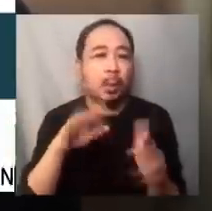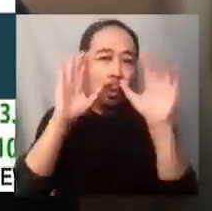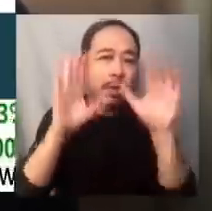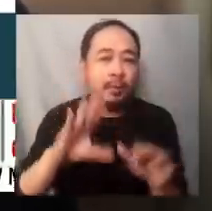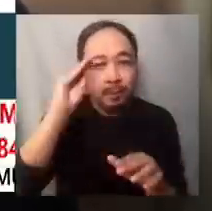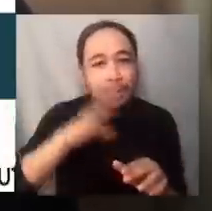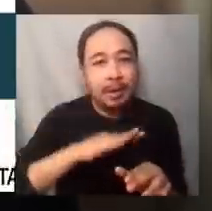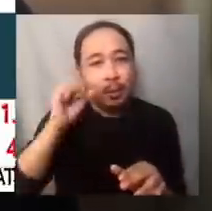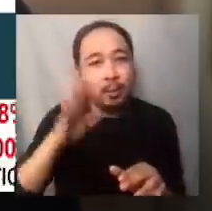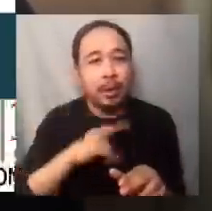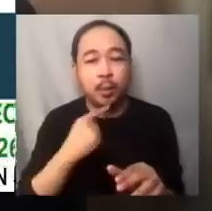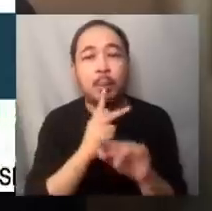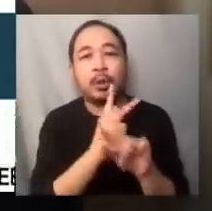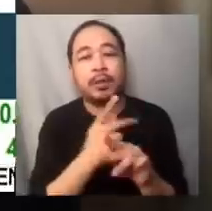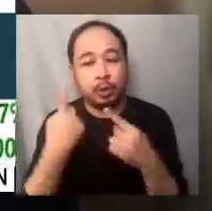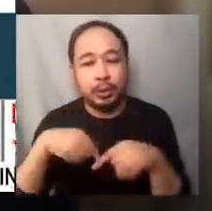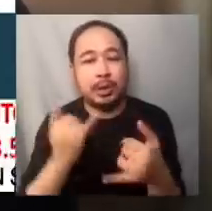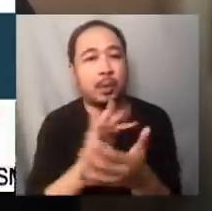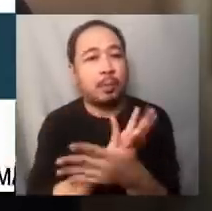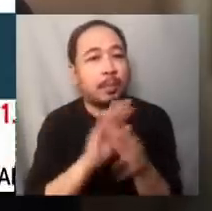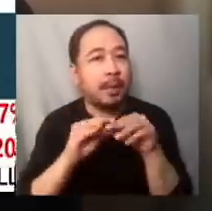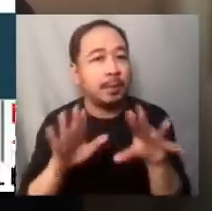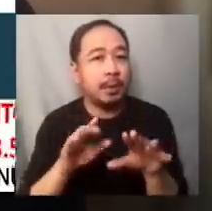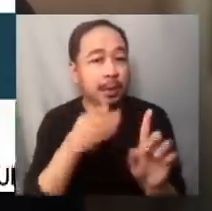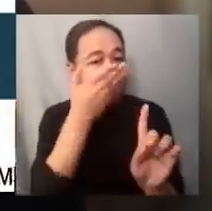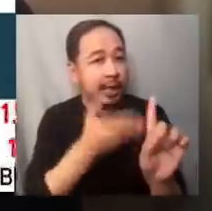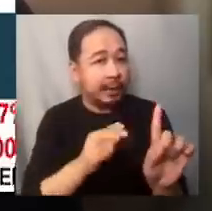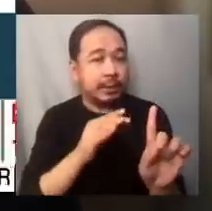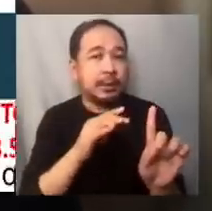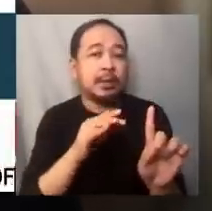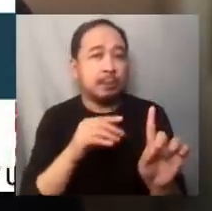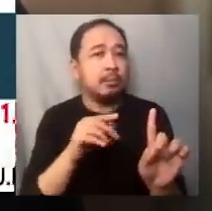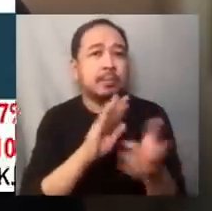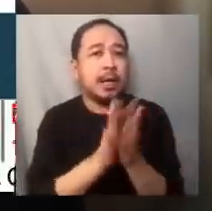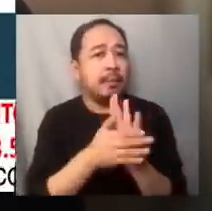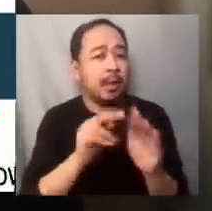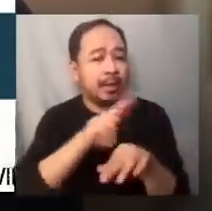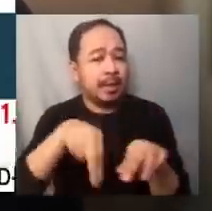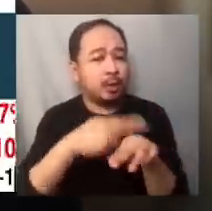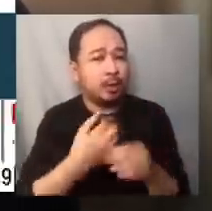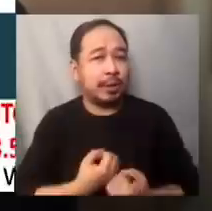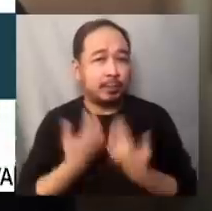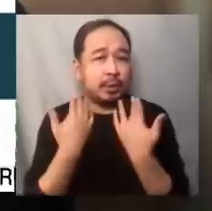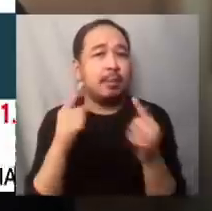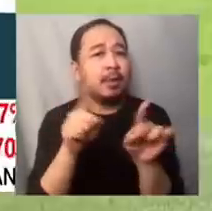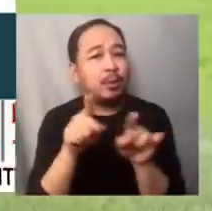pandemic. He became not just a national inspiration, but a beacon of hope for the